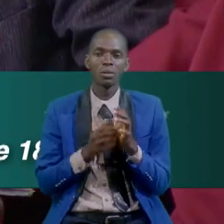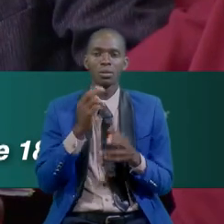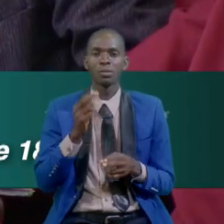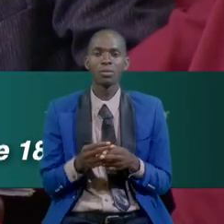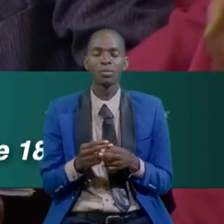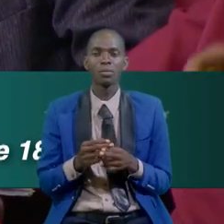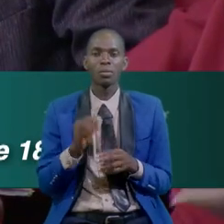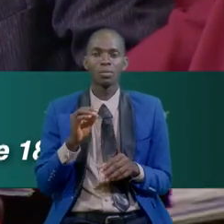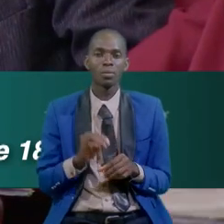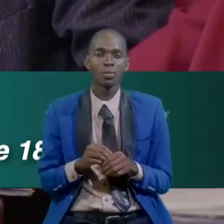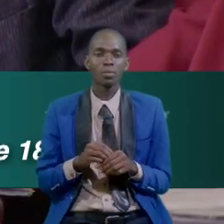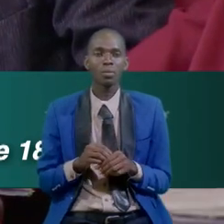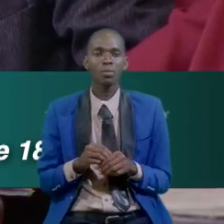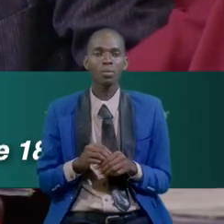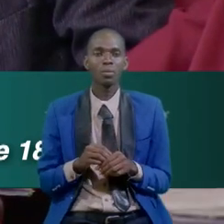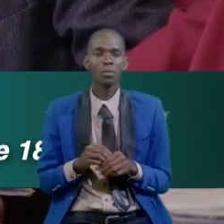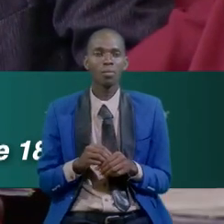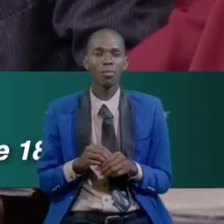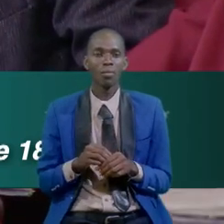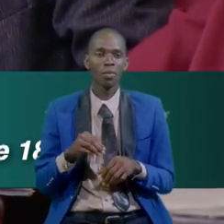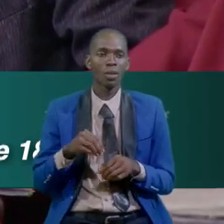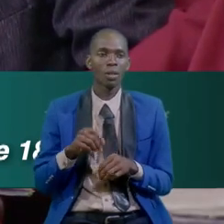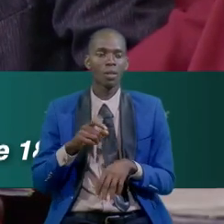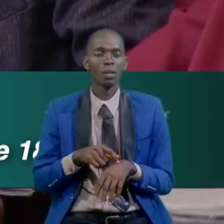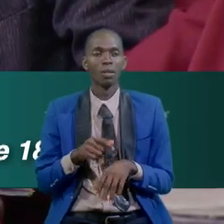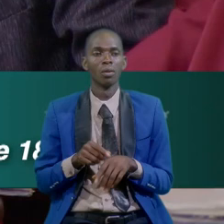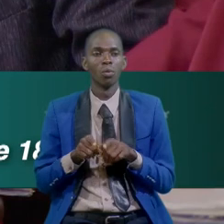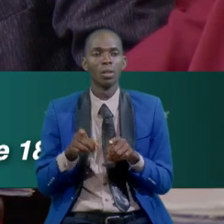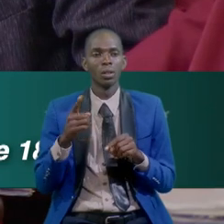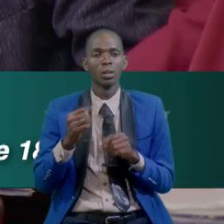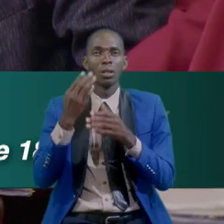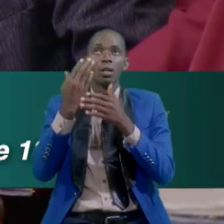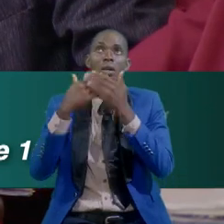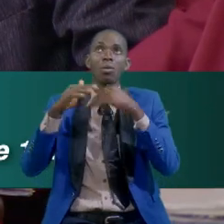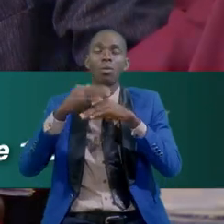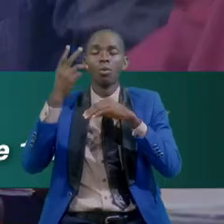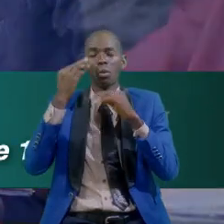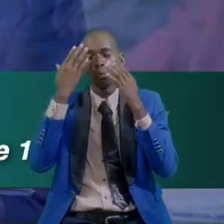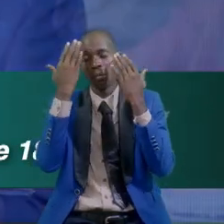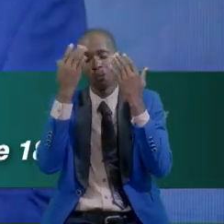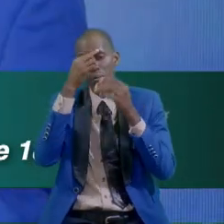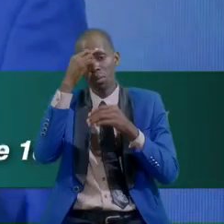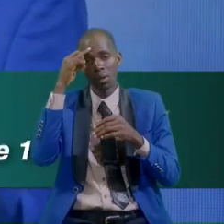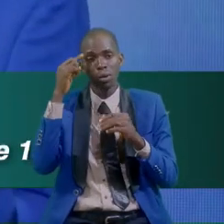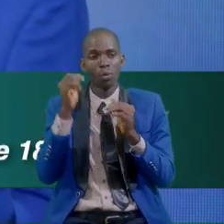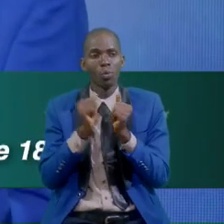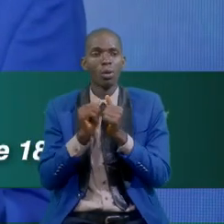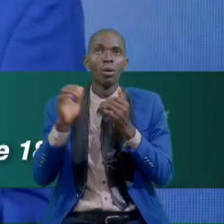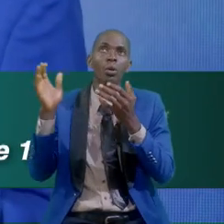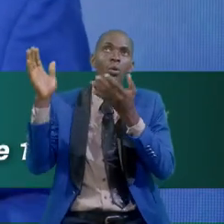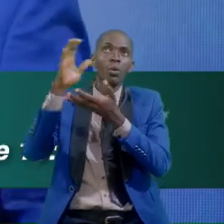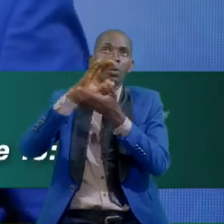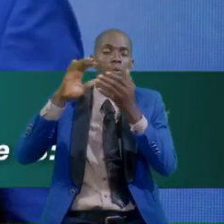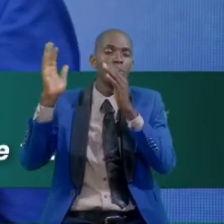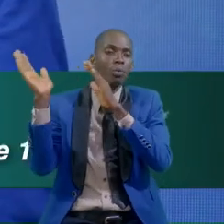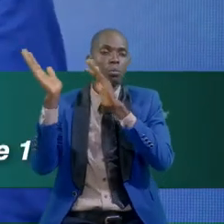the meanwhile, that the heaven was black with clouds and wind, and there was